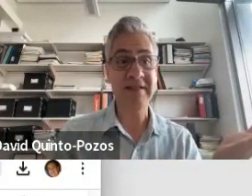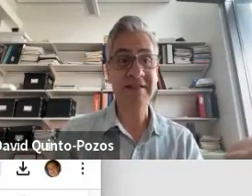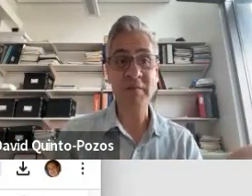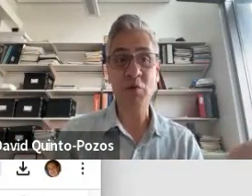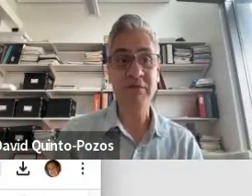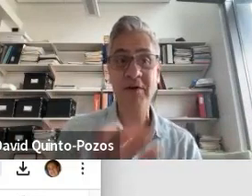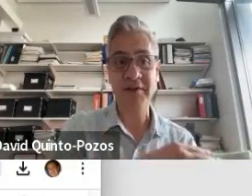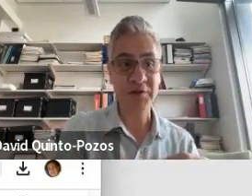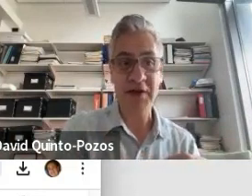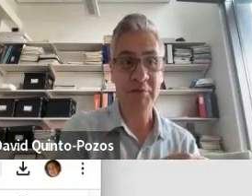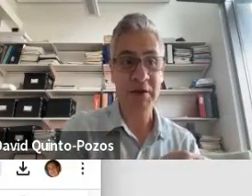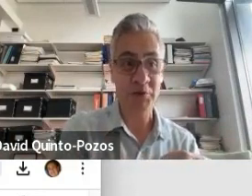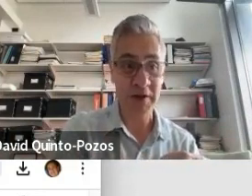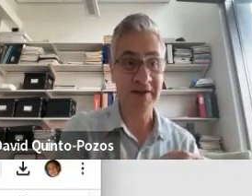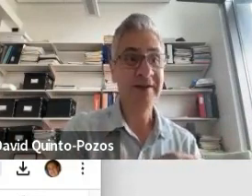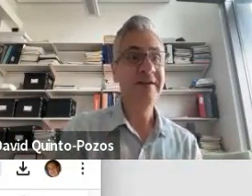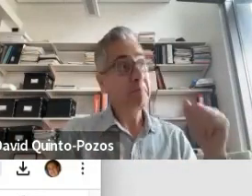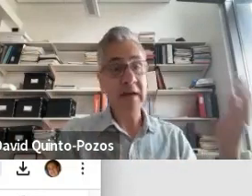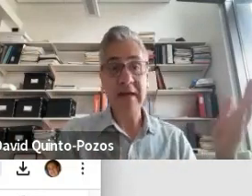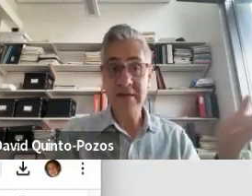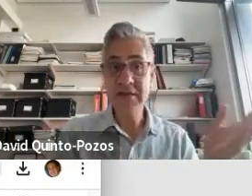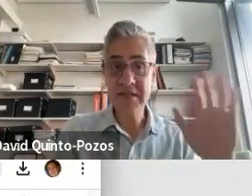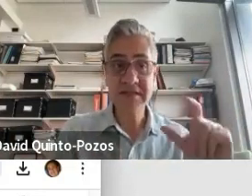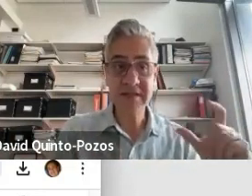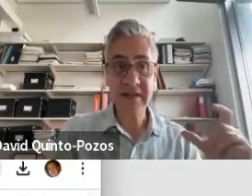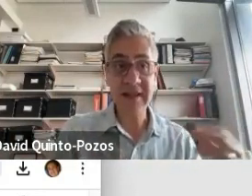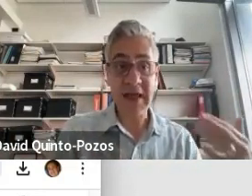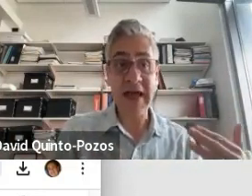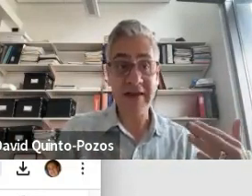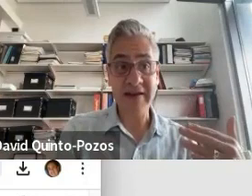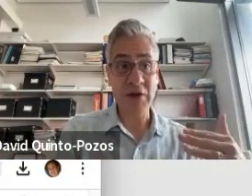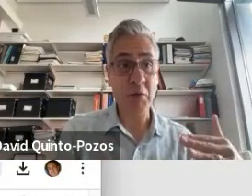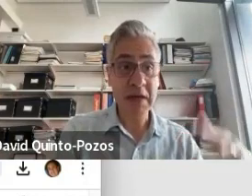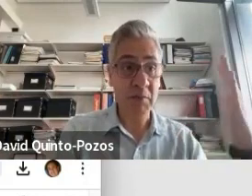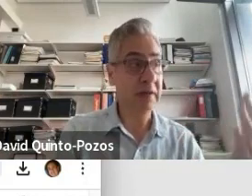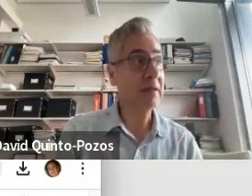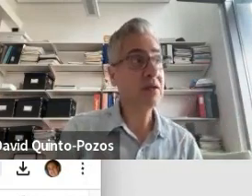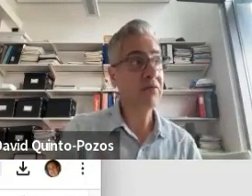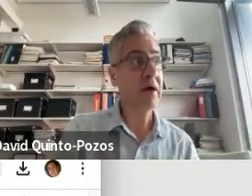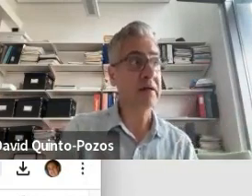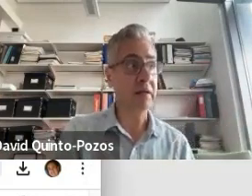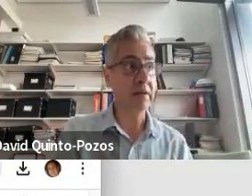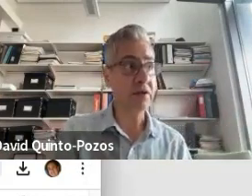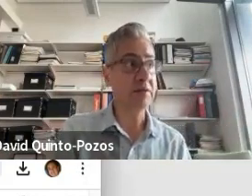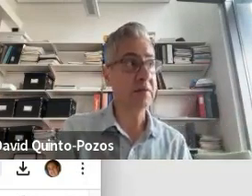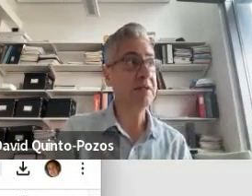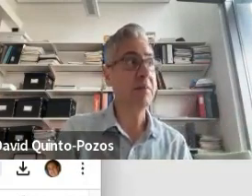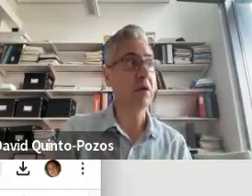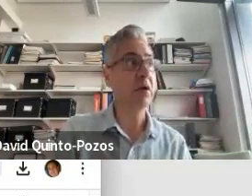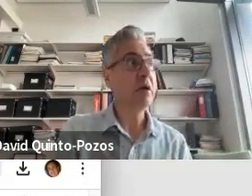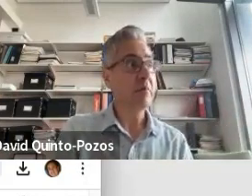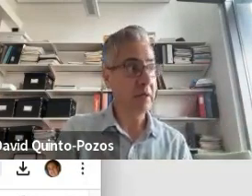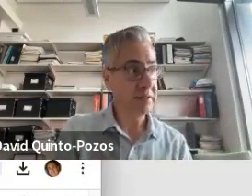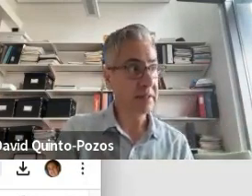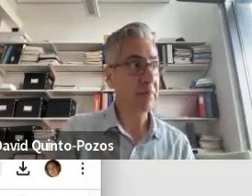less than the 10-point font that you have on page one. But as long as it's that, minimally, then you're fine, and your tables can be